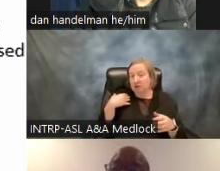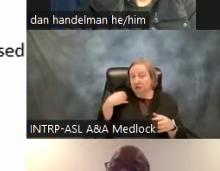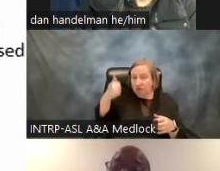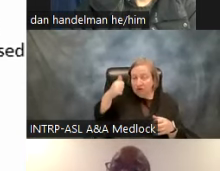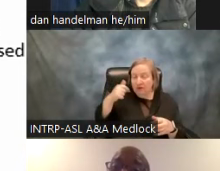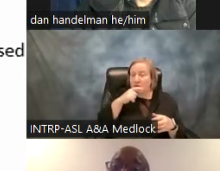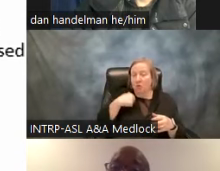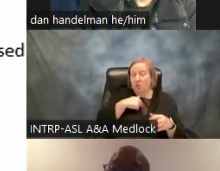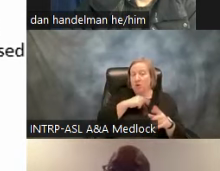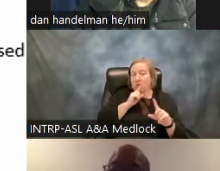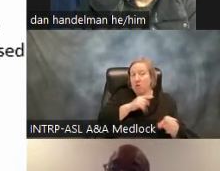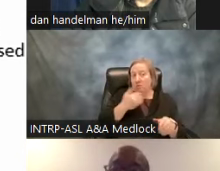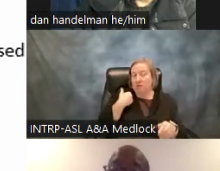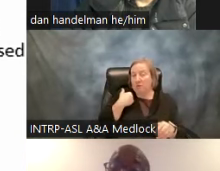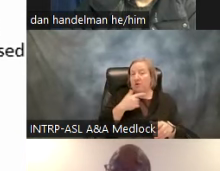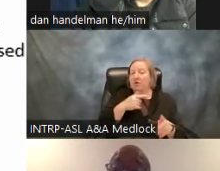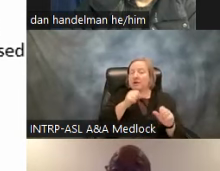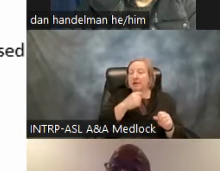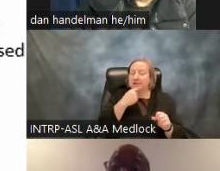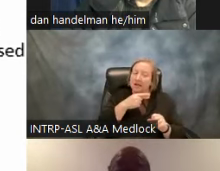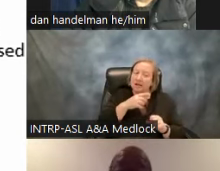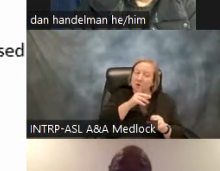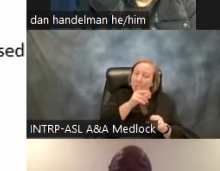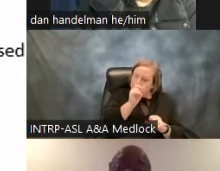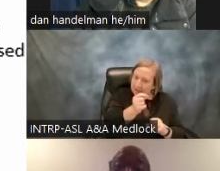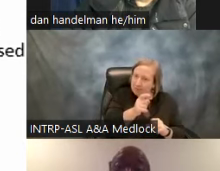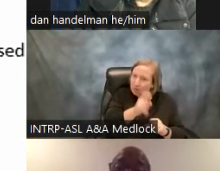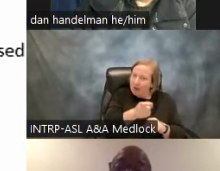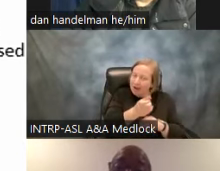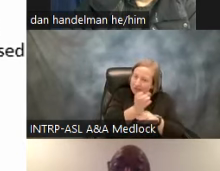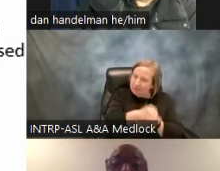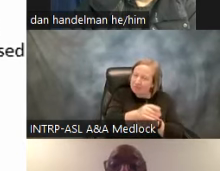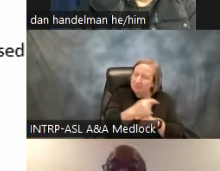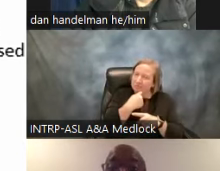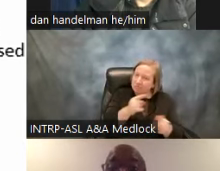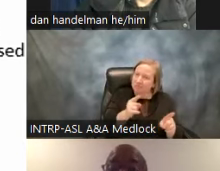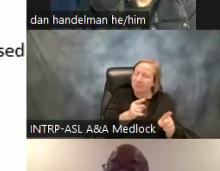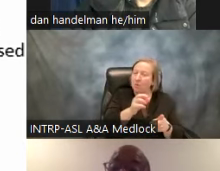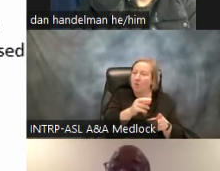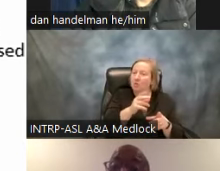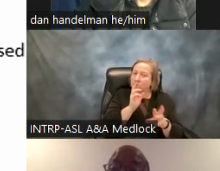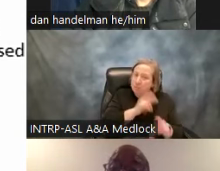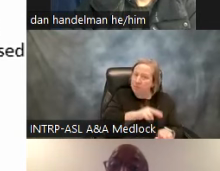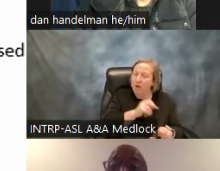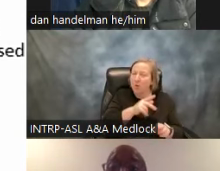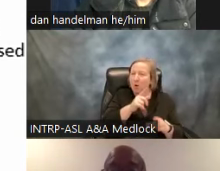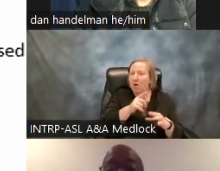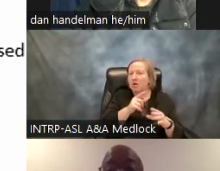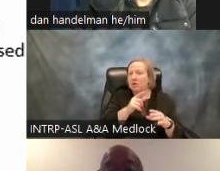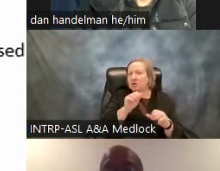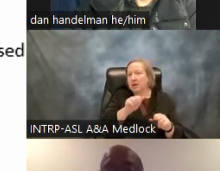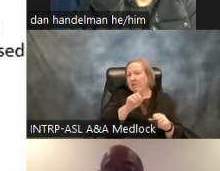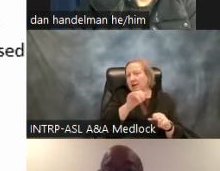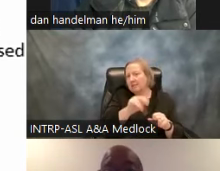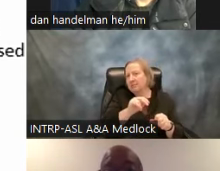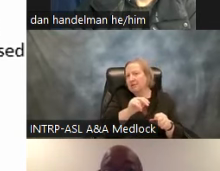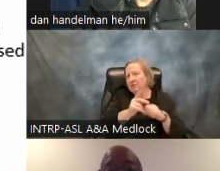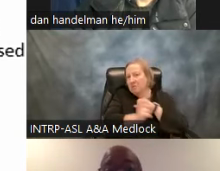can say you have to, your testimony has to be compelled and you have to respond, or you could face administrative punishment up to being